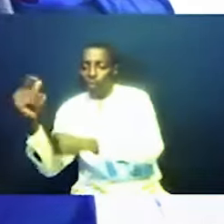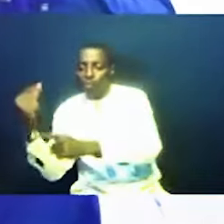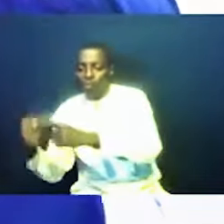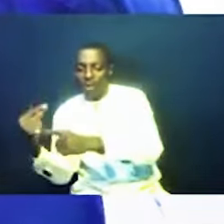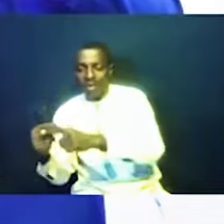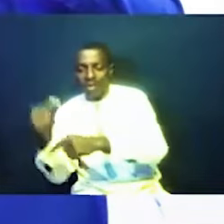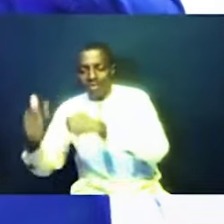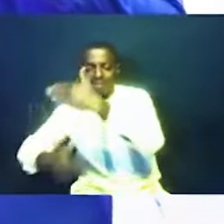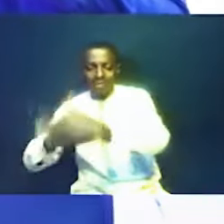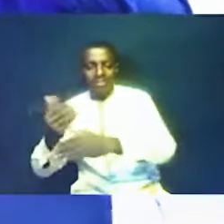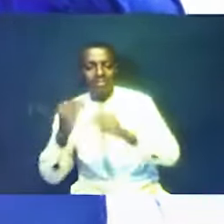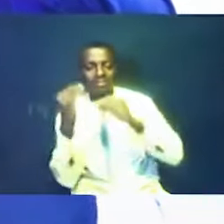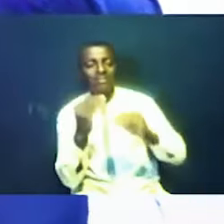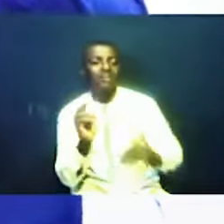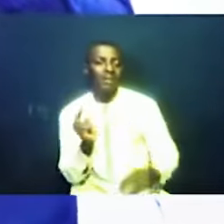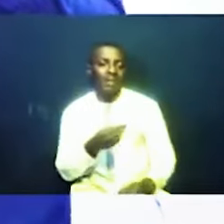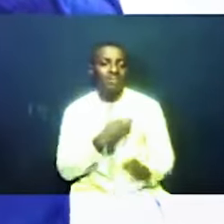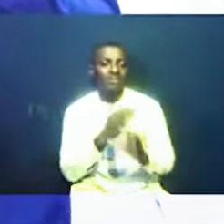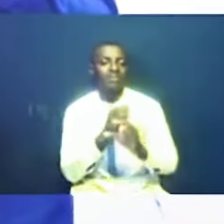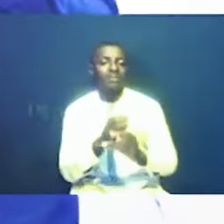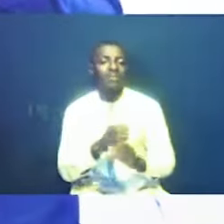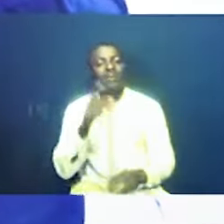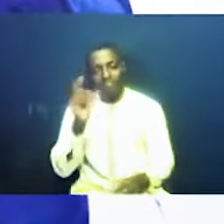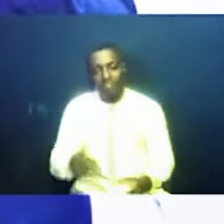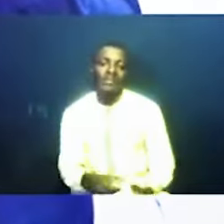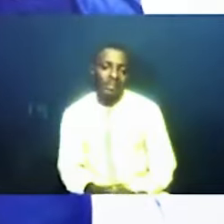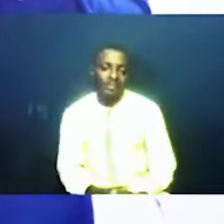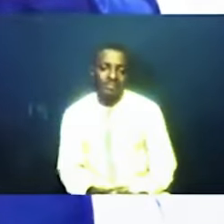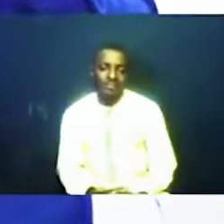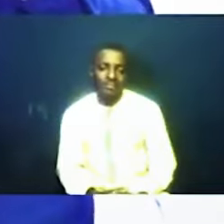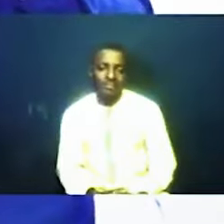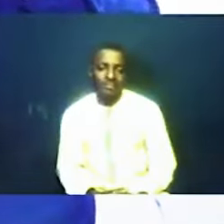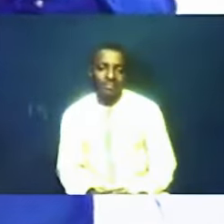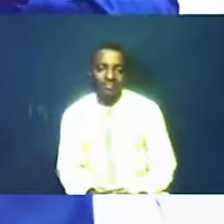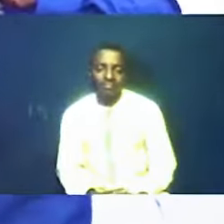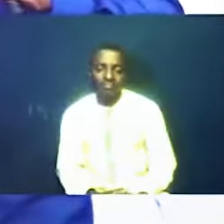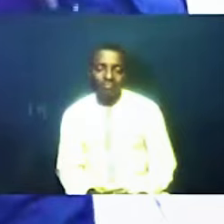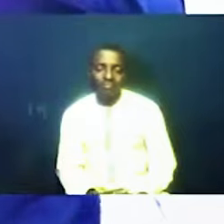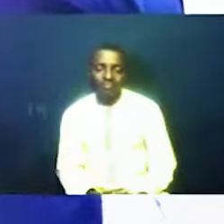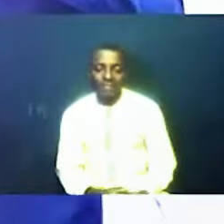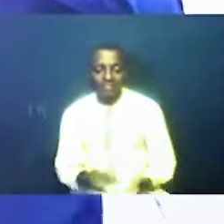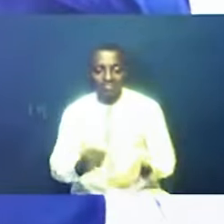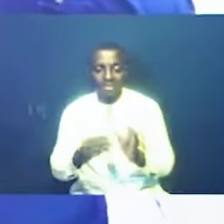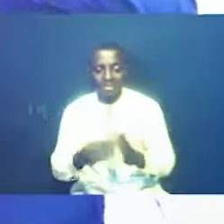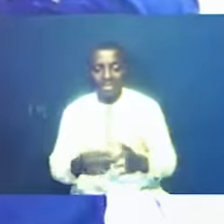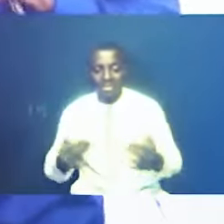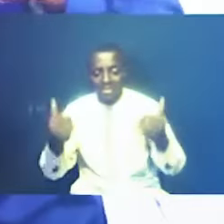Present age means present age and all its evils.